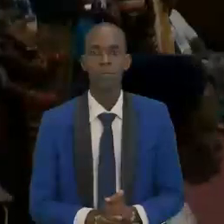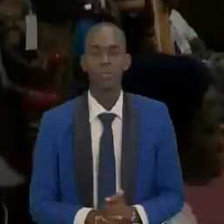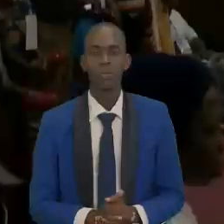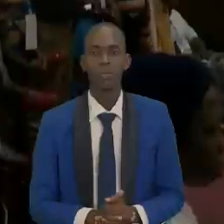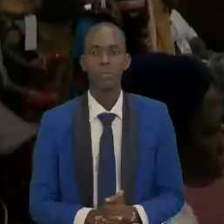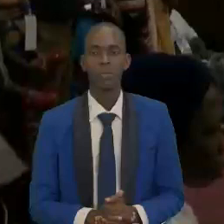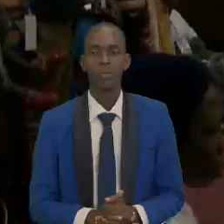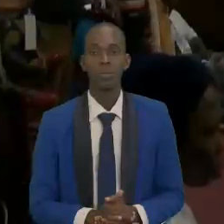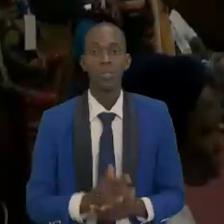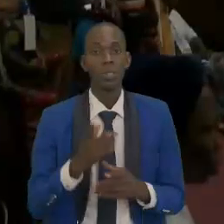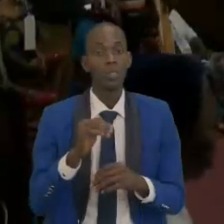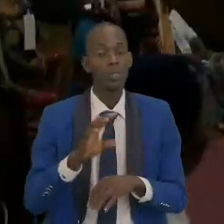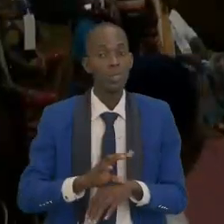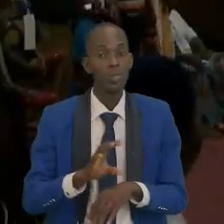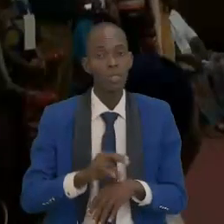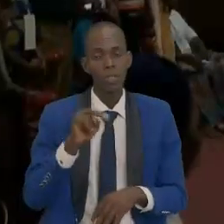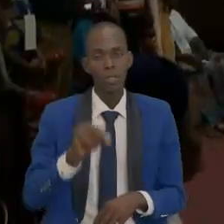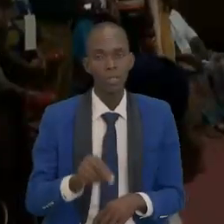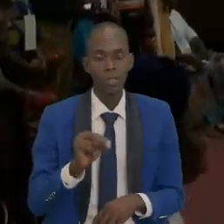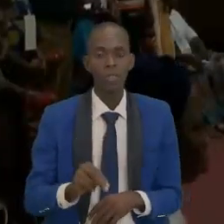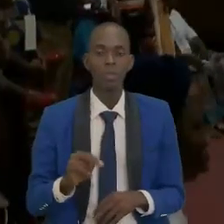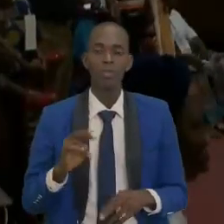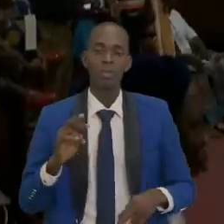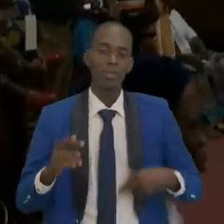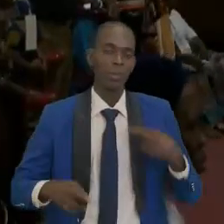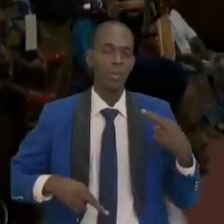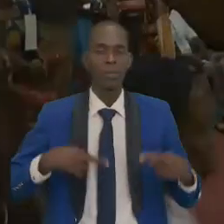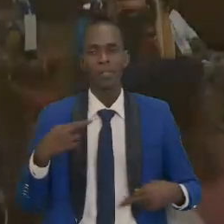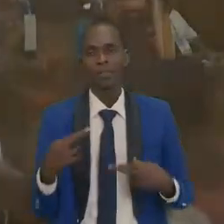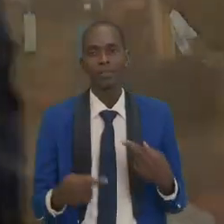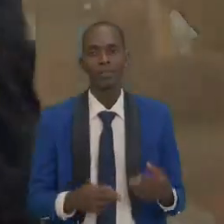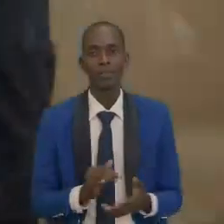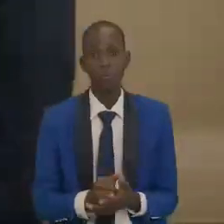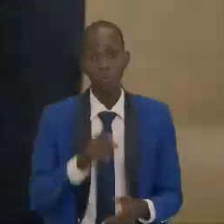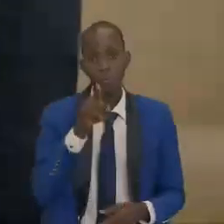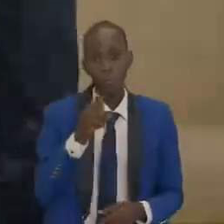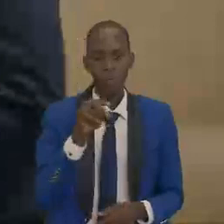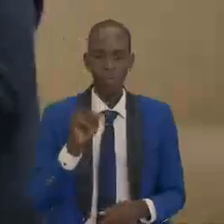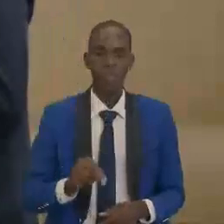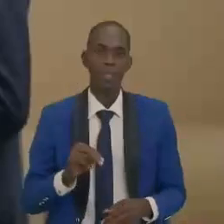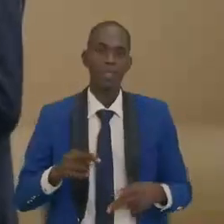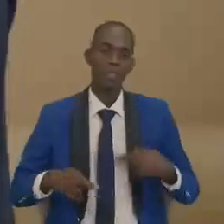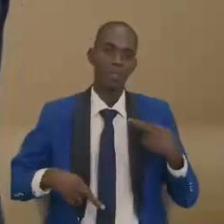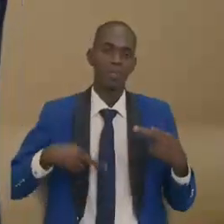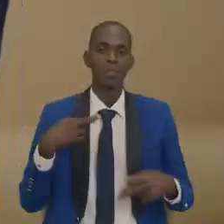the church needs Revival you need Revival